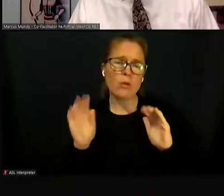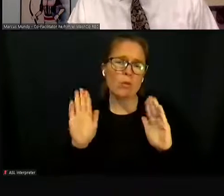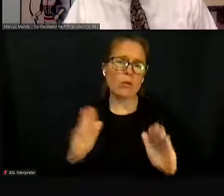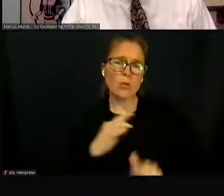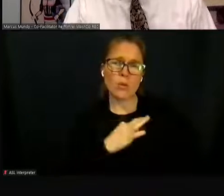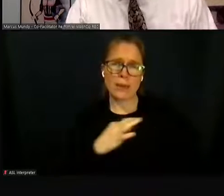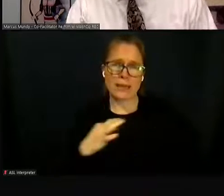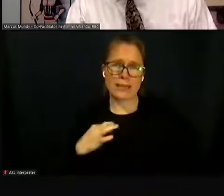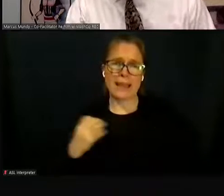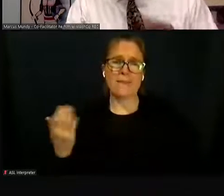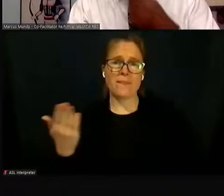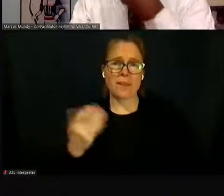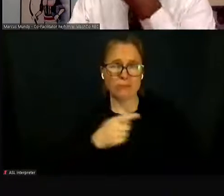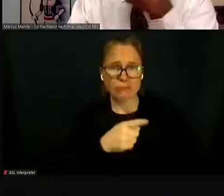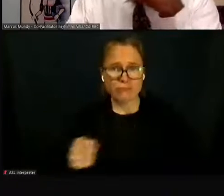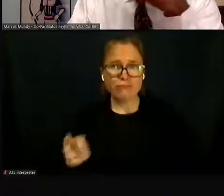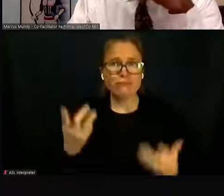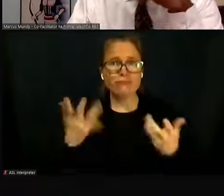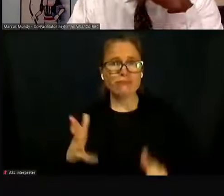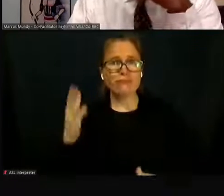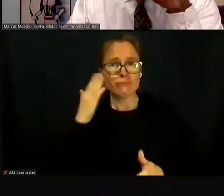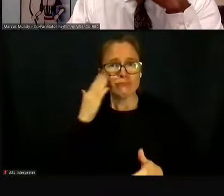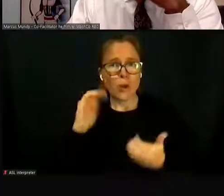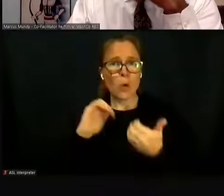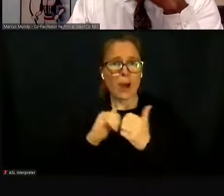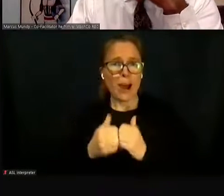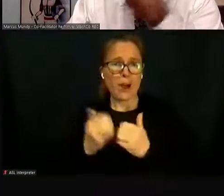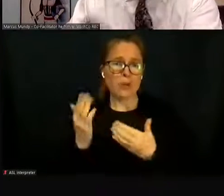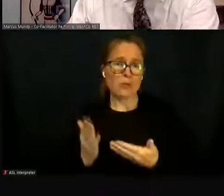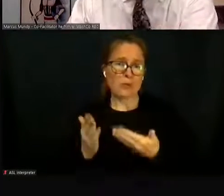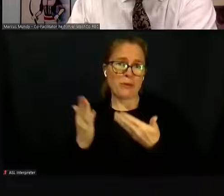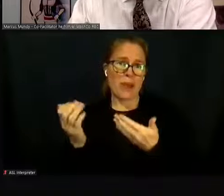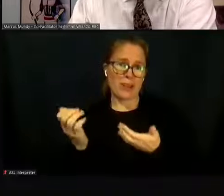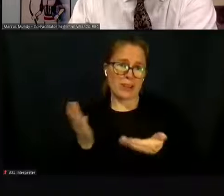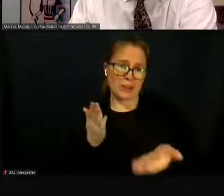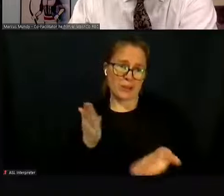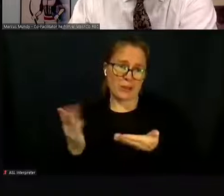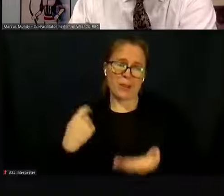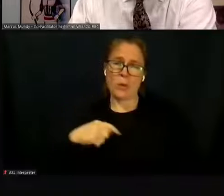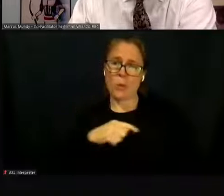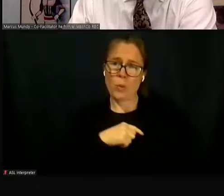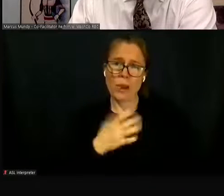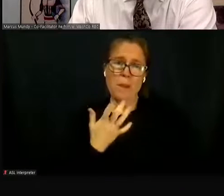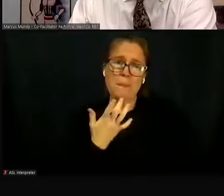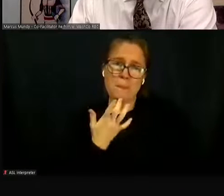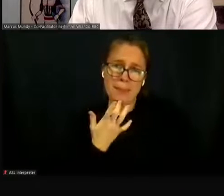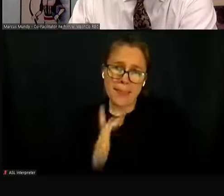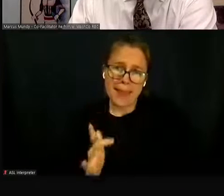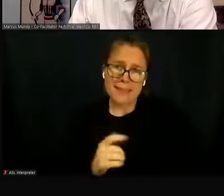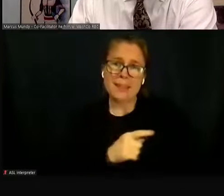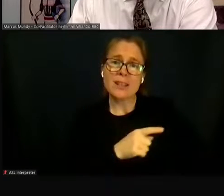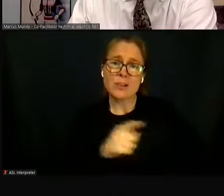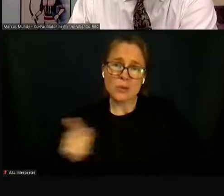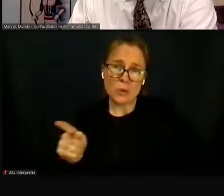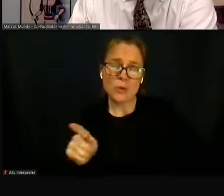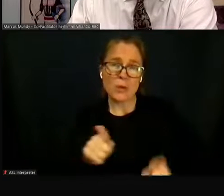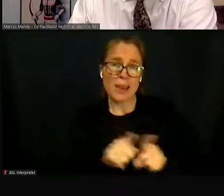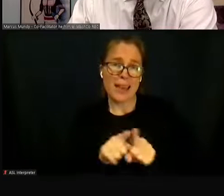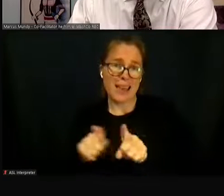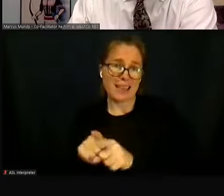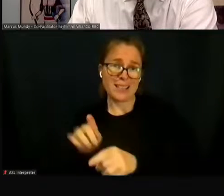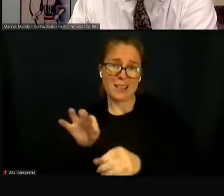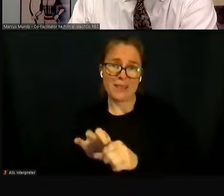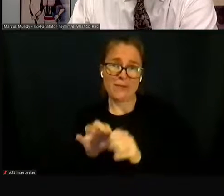who know how to provide services. We are blessed that you, as the voters, have